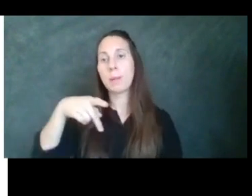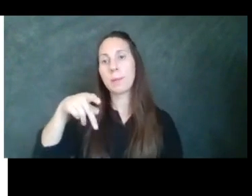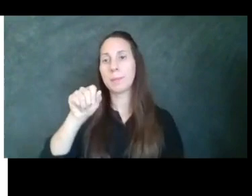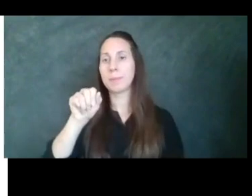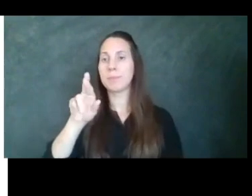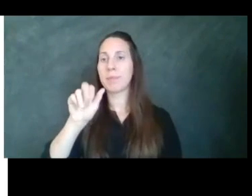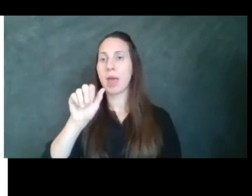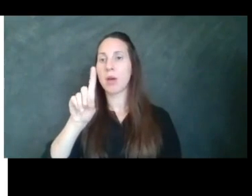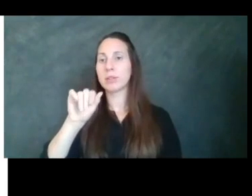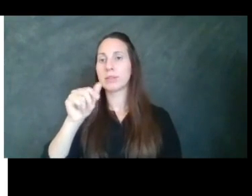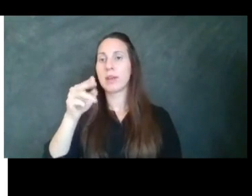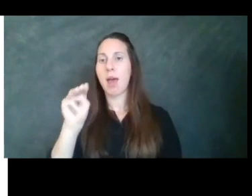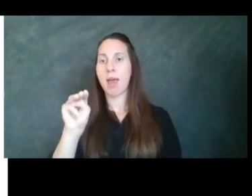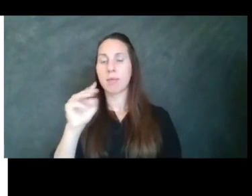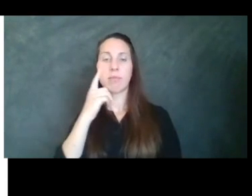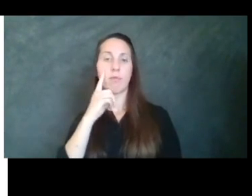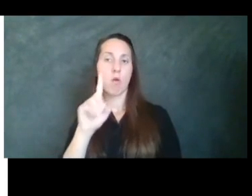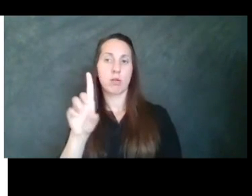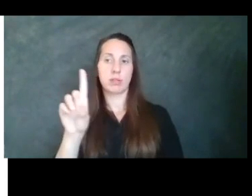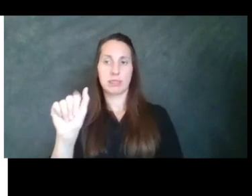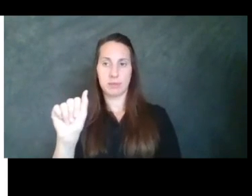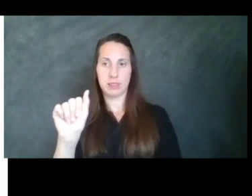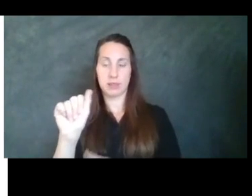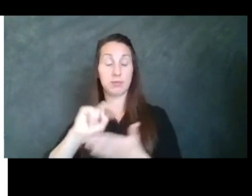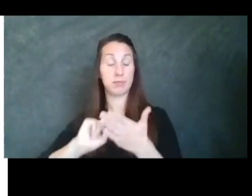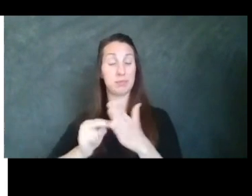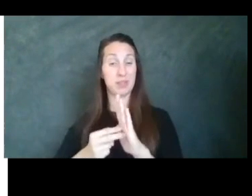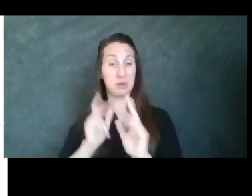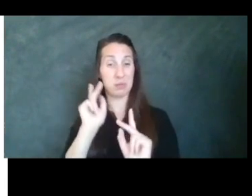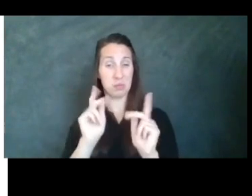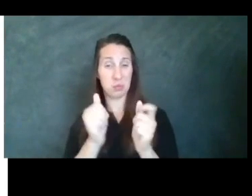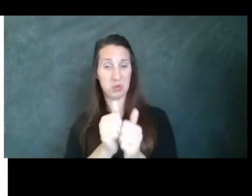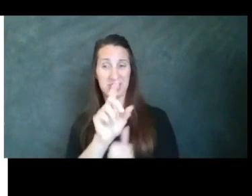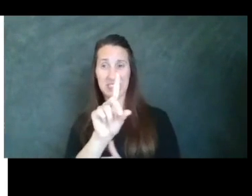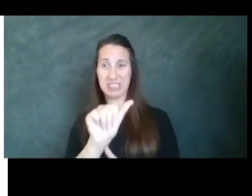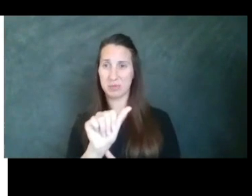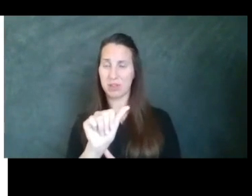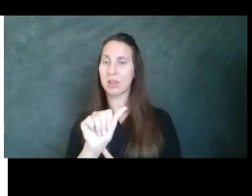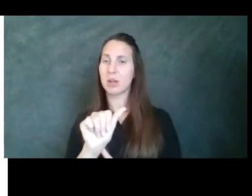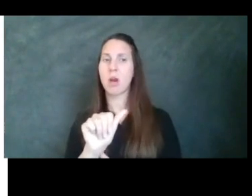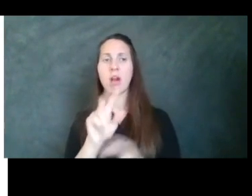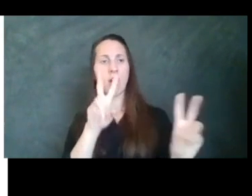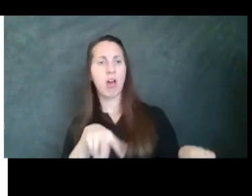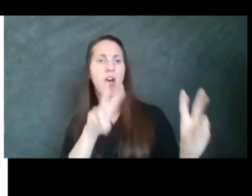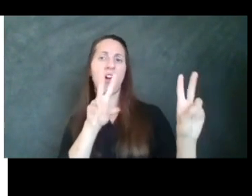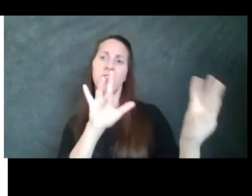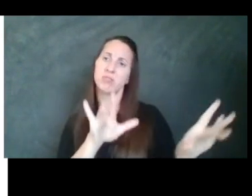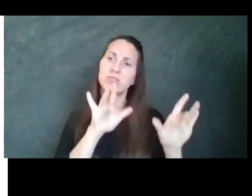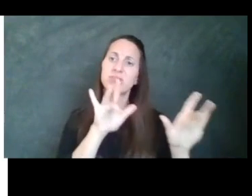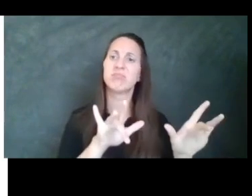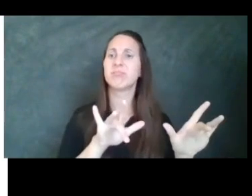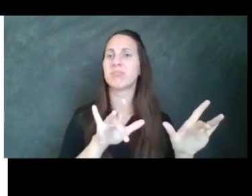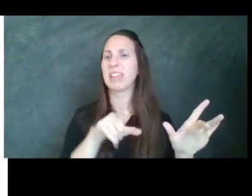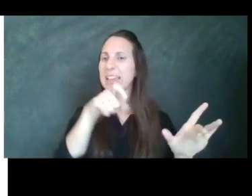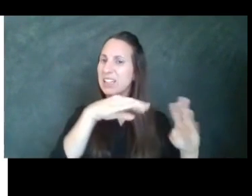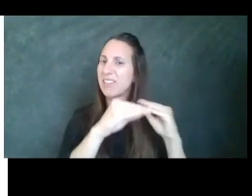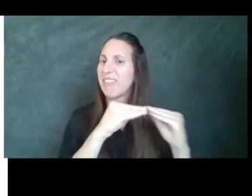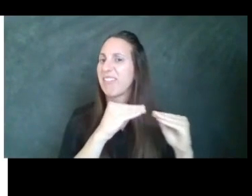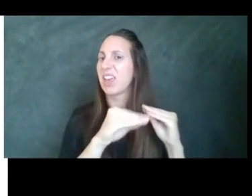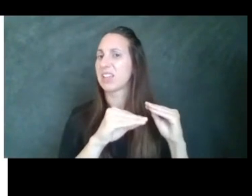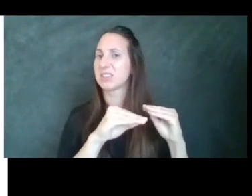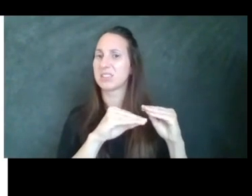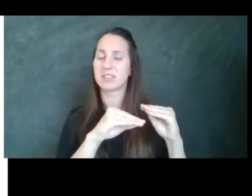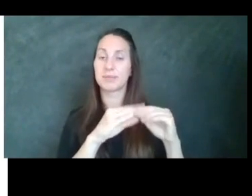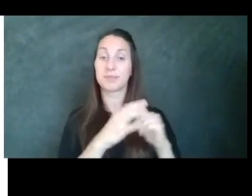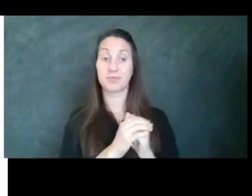people with disabilities were treated as defective, dependent, pitied, in need of fixing. And the